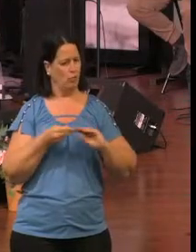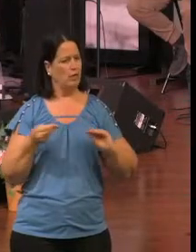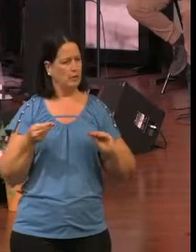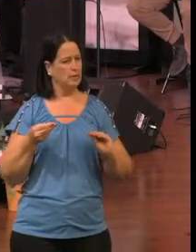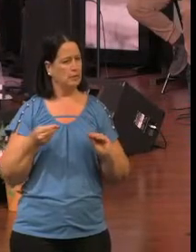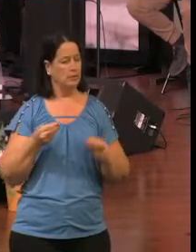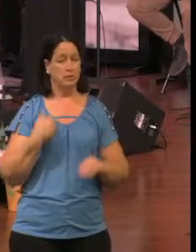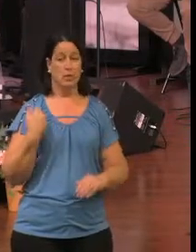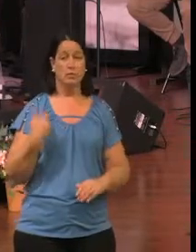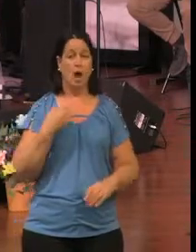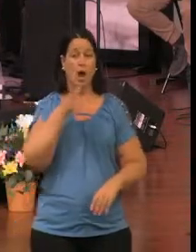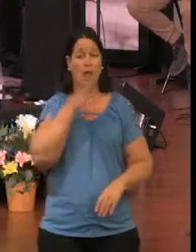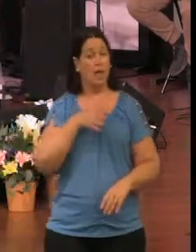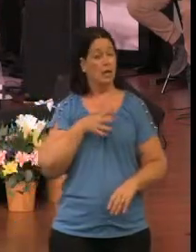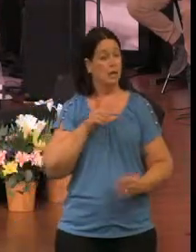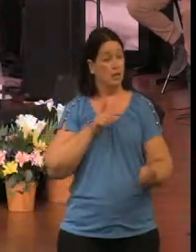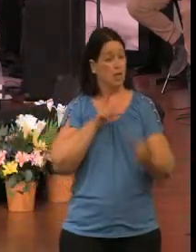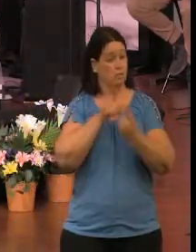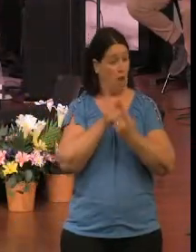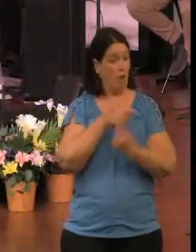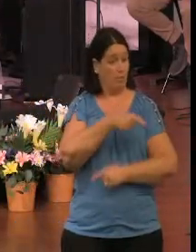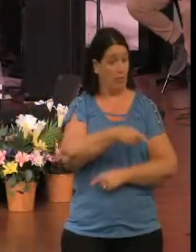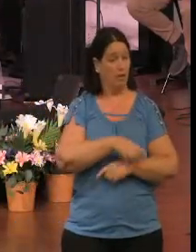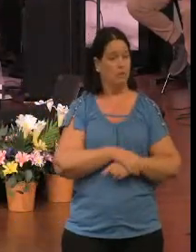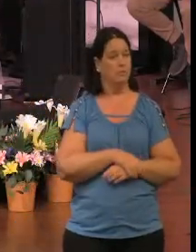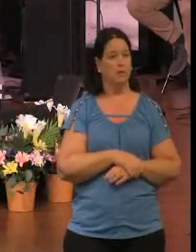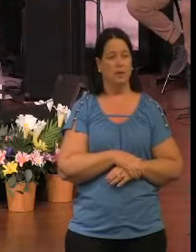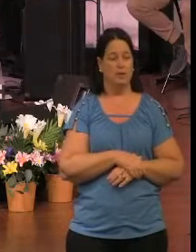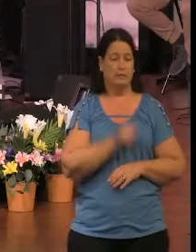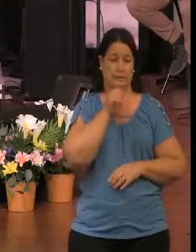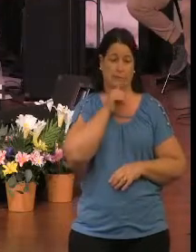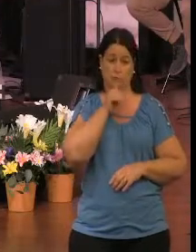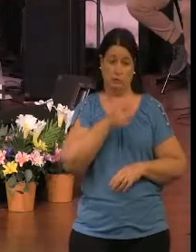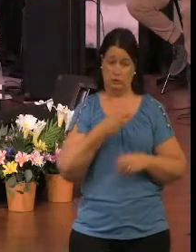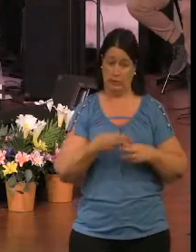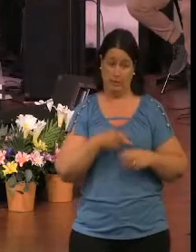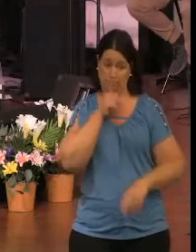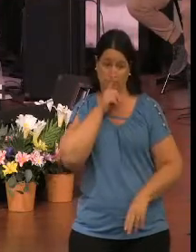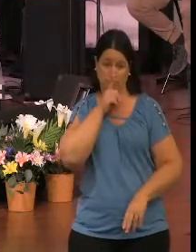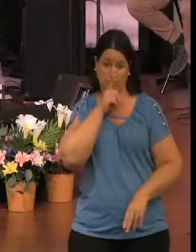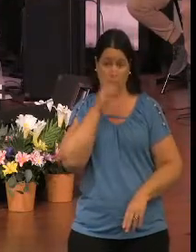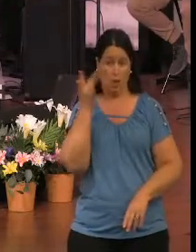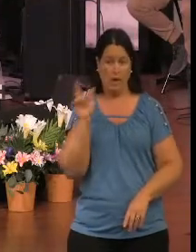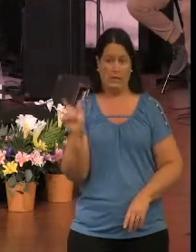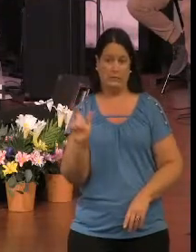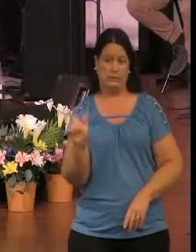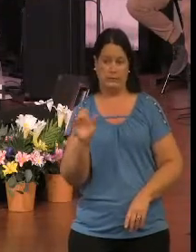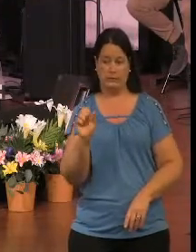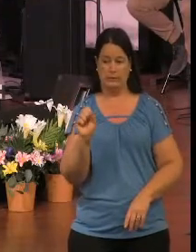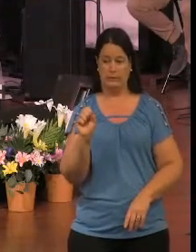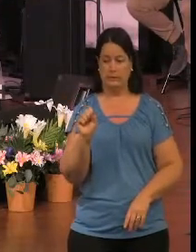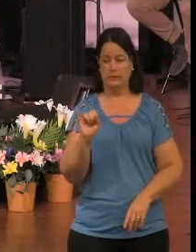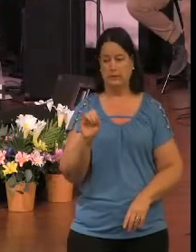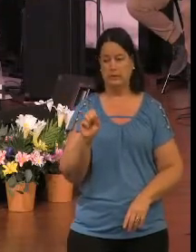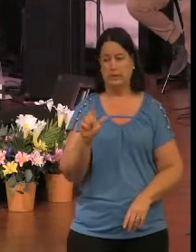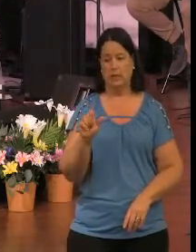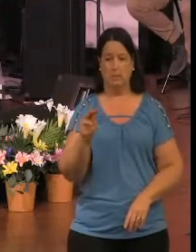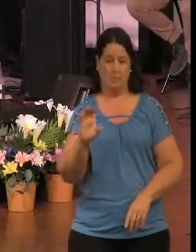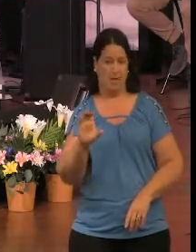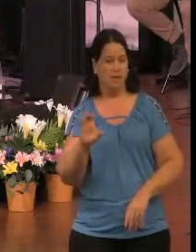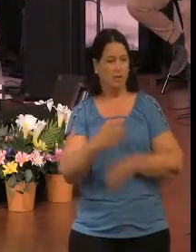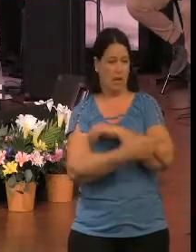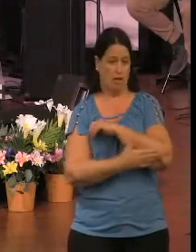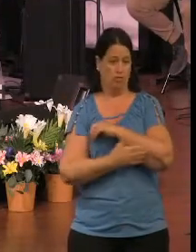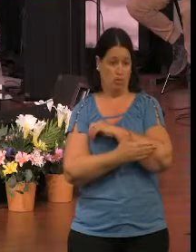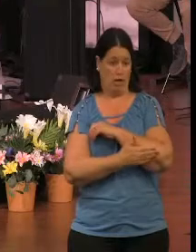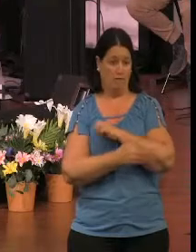was a young lady, and again, the Cruz family is not their real name. They're in an Islamic country, and their security, for security reasons,